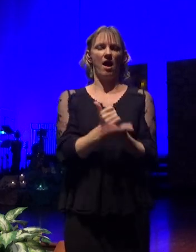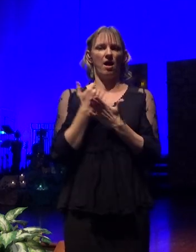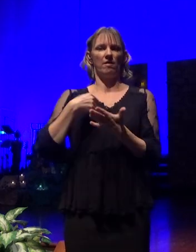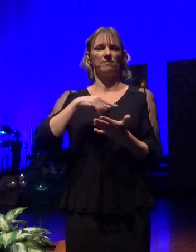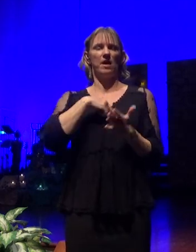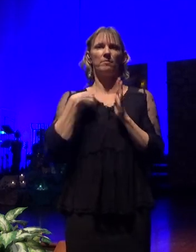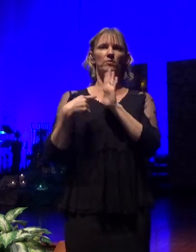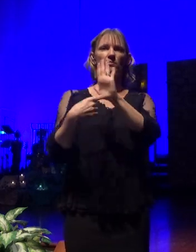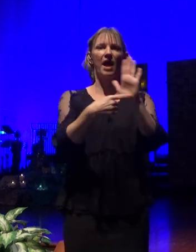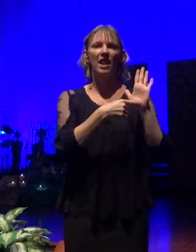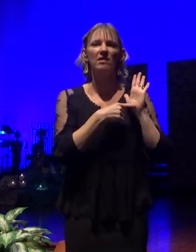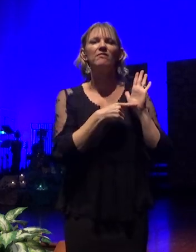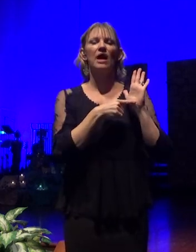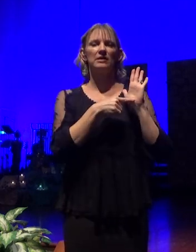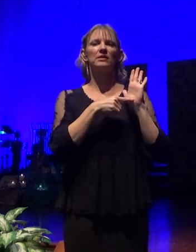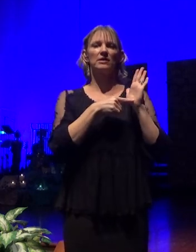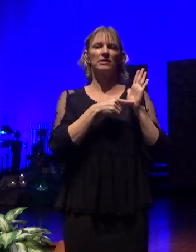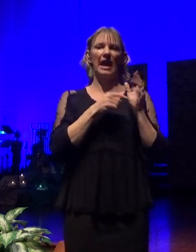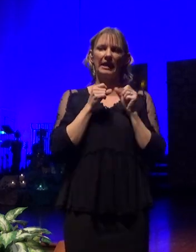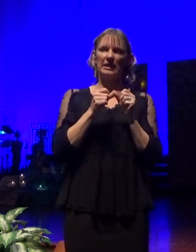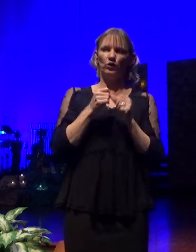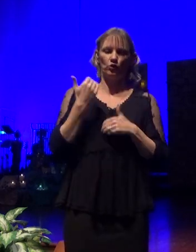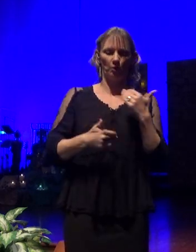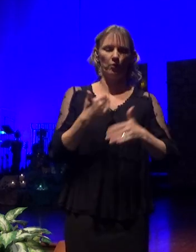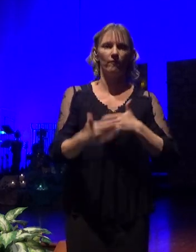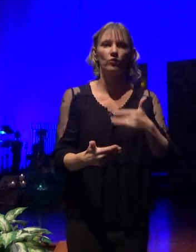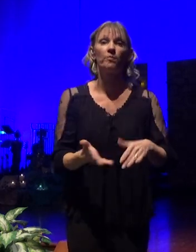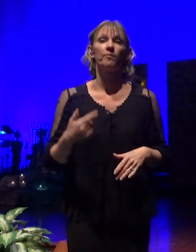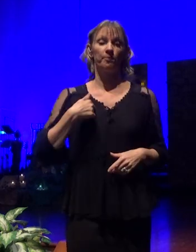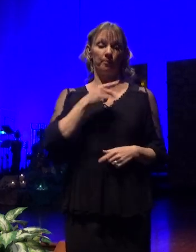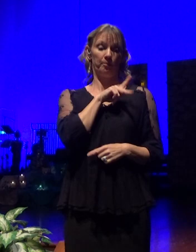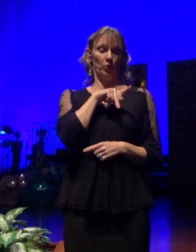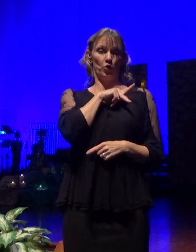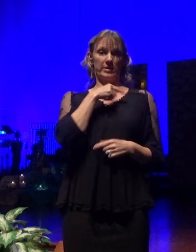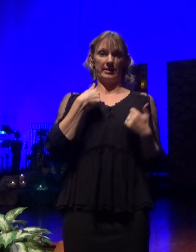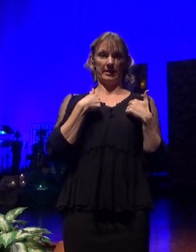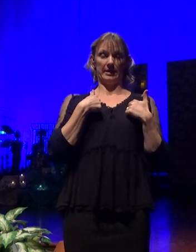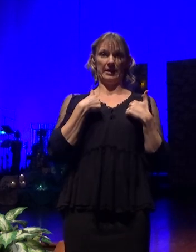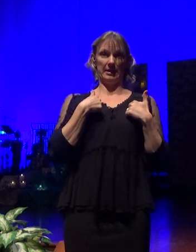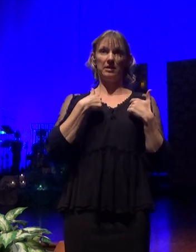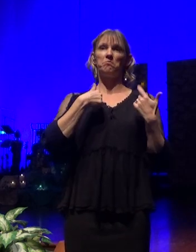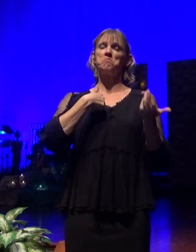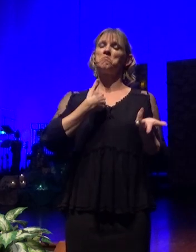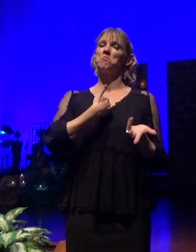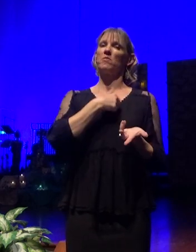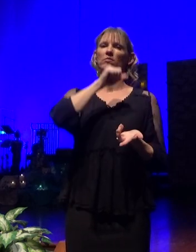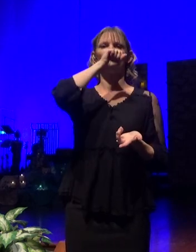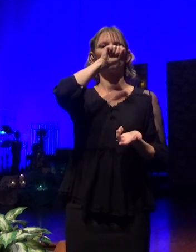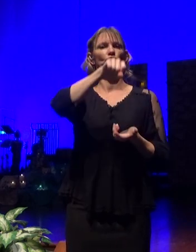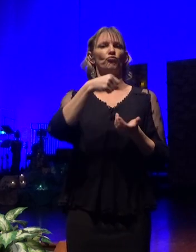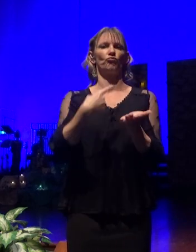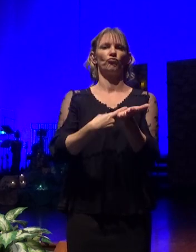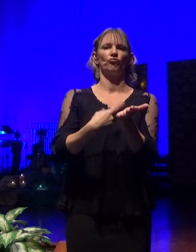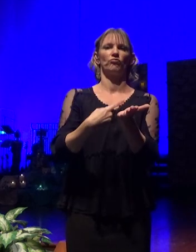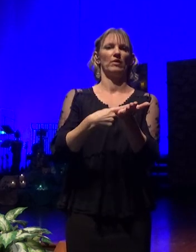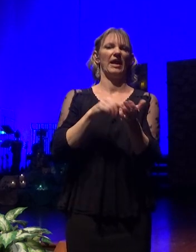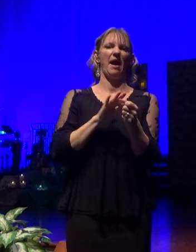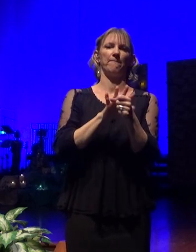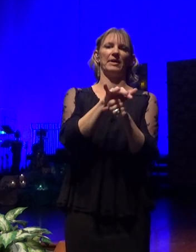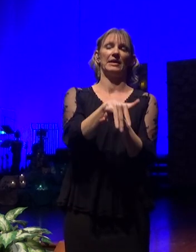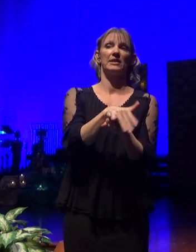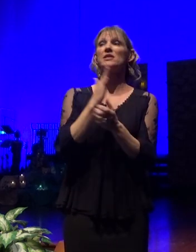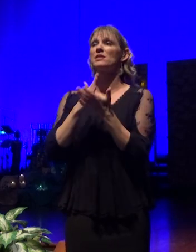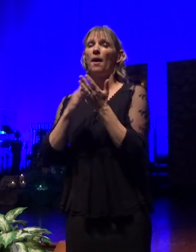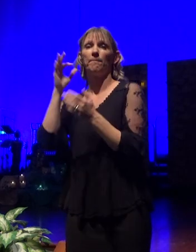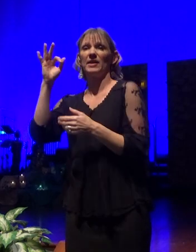manifest and continue to move through. I personally love talking about abundance. Some ministers